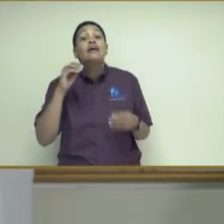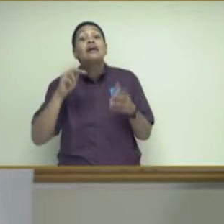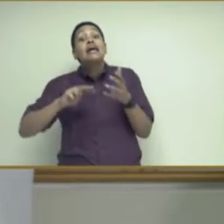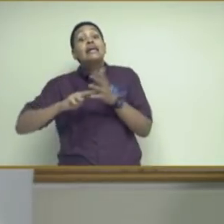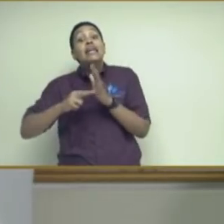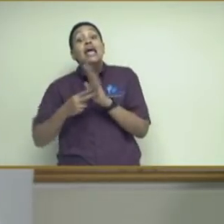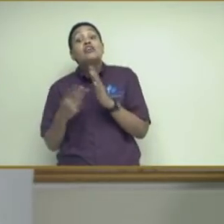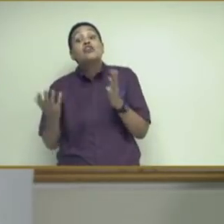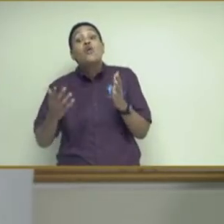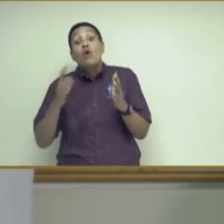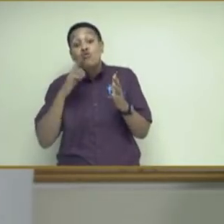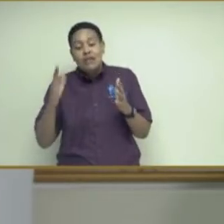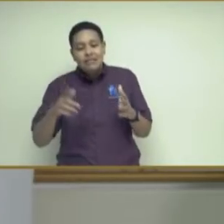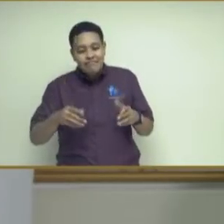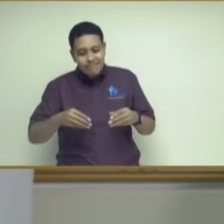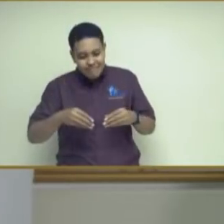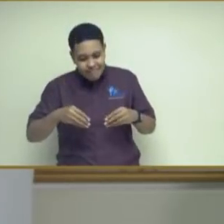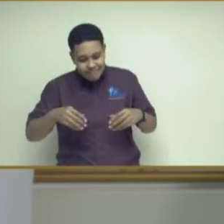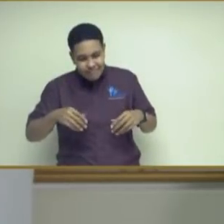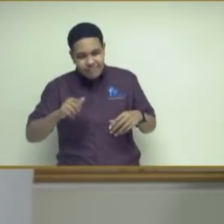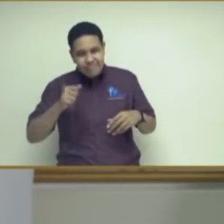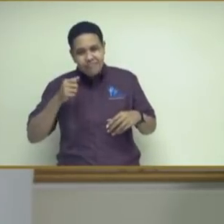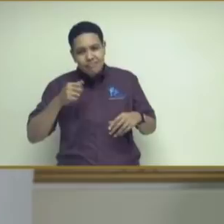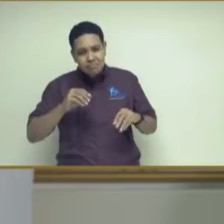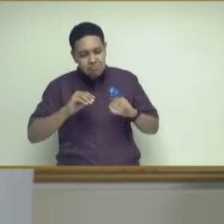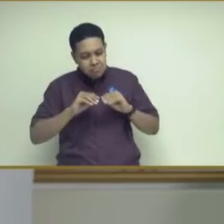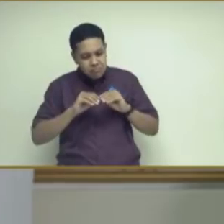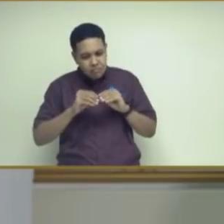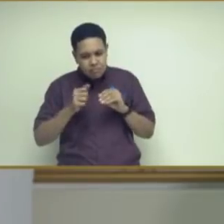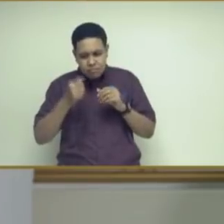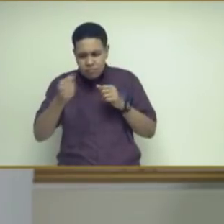intention of deploying the public